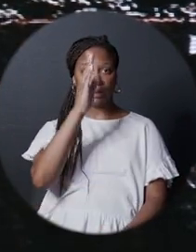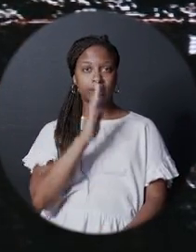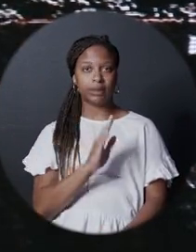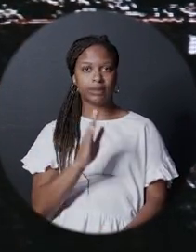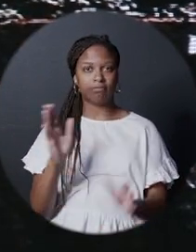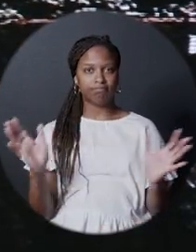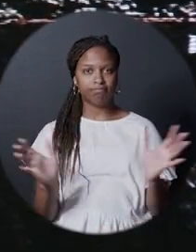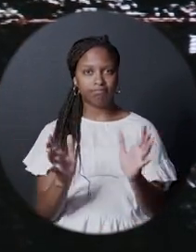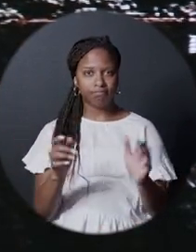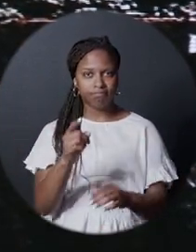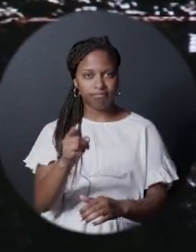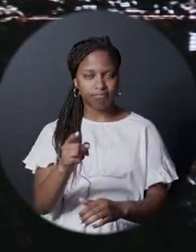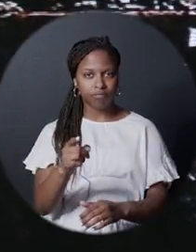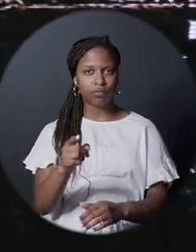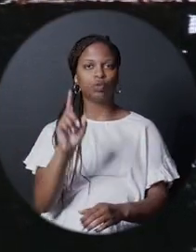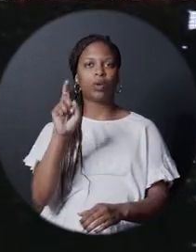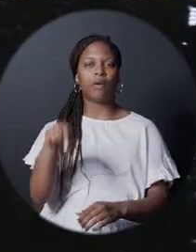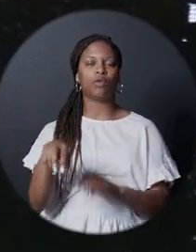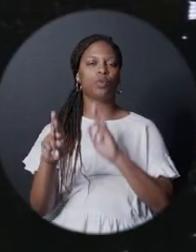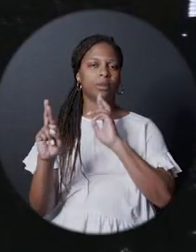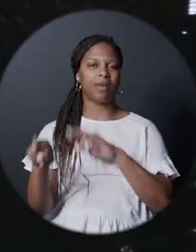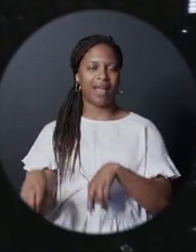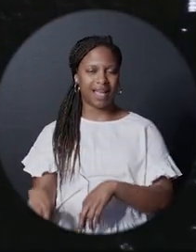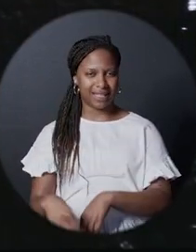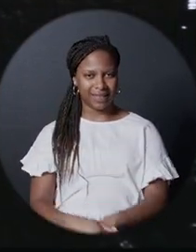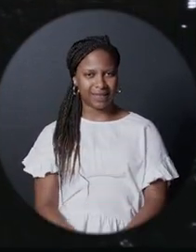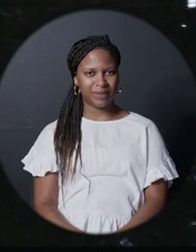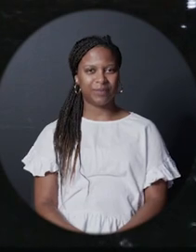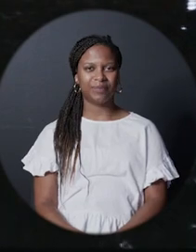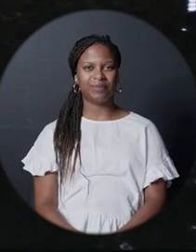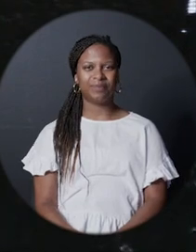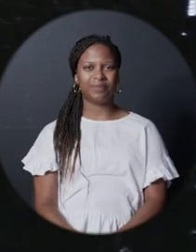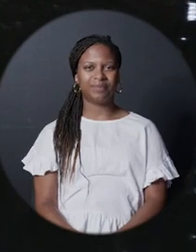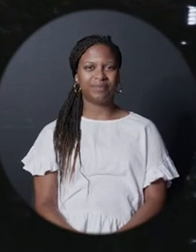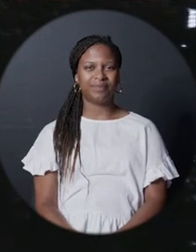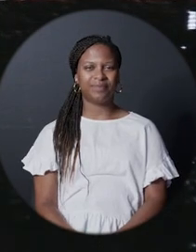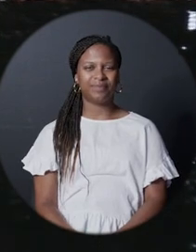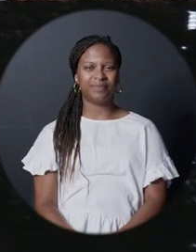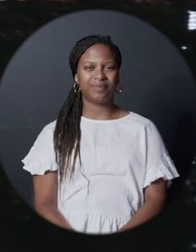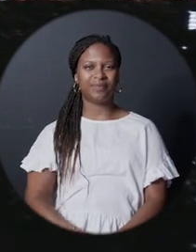better make sure that if God is pressing you, you respond.